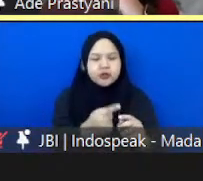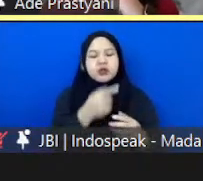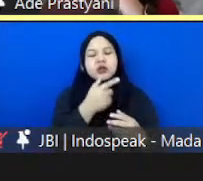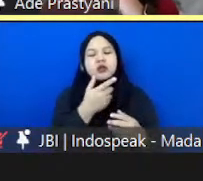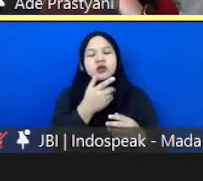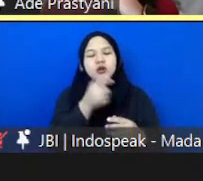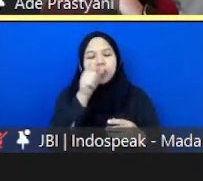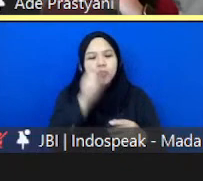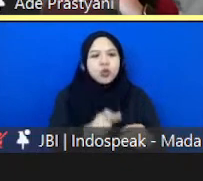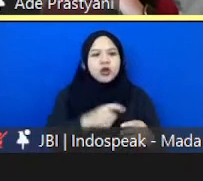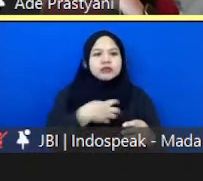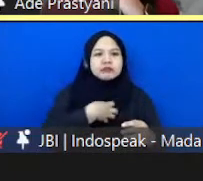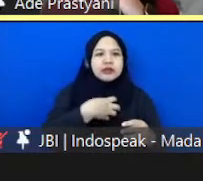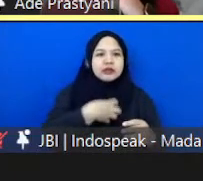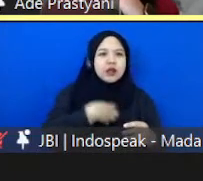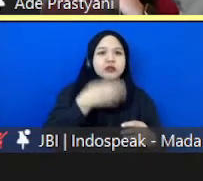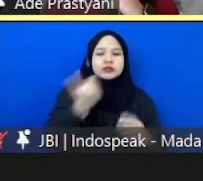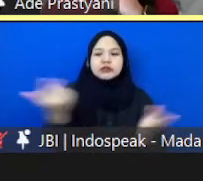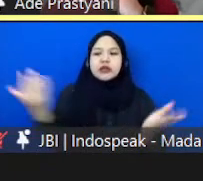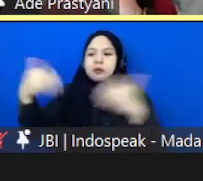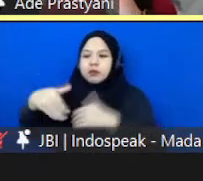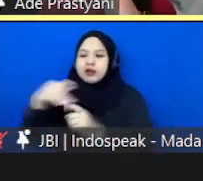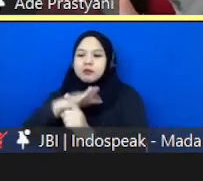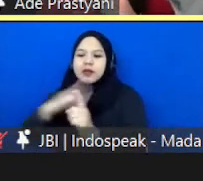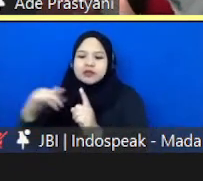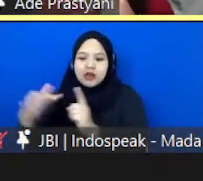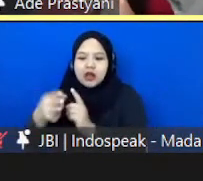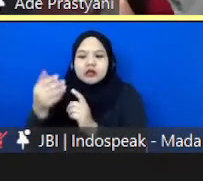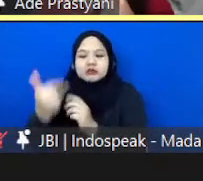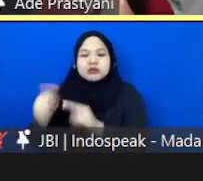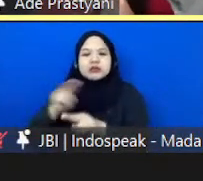care that is coordinated and integrated. Slide.